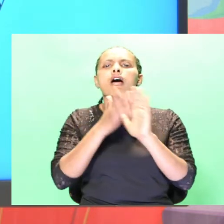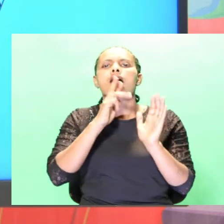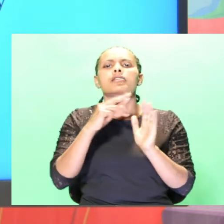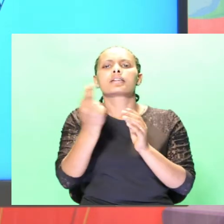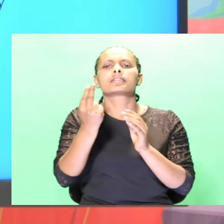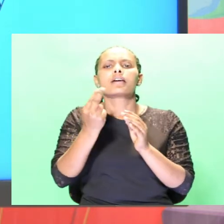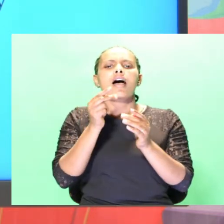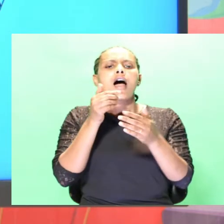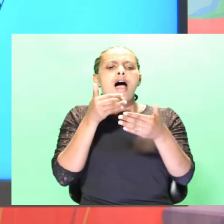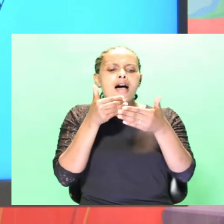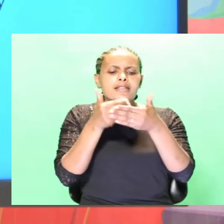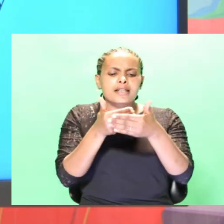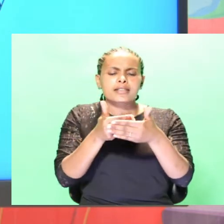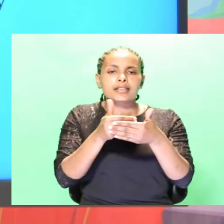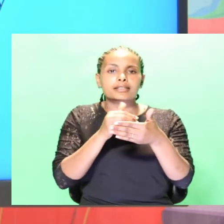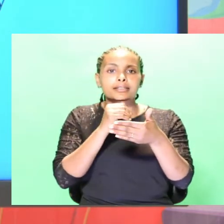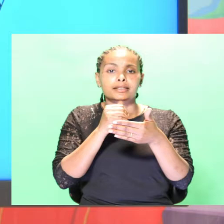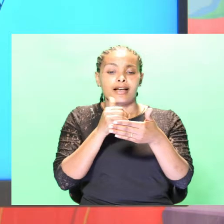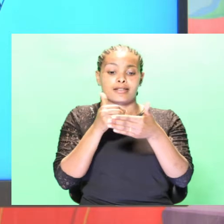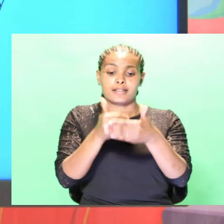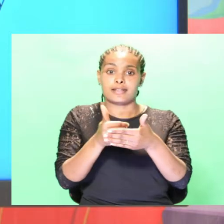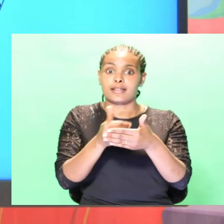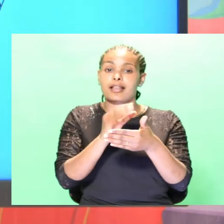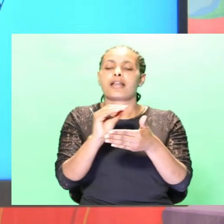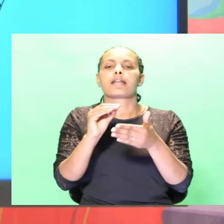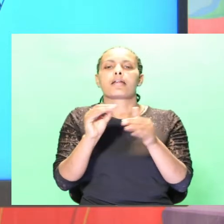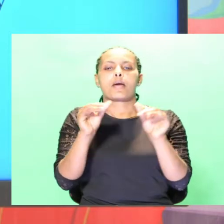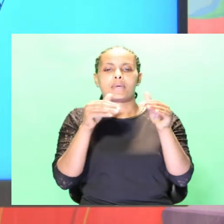express uncertainty of a measurement.